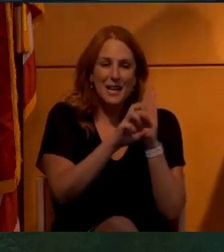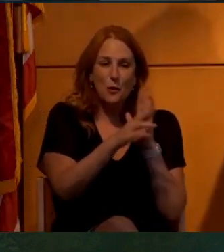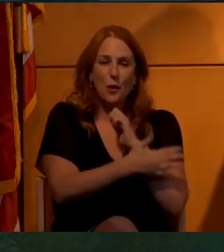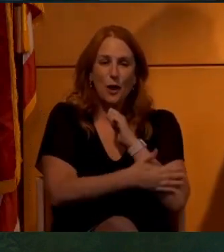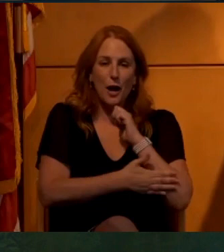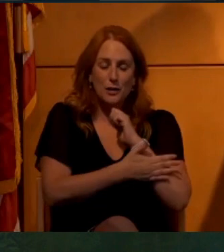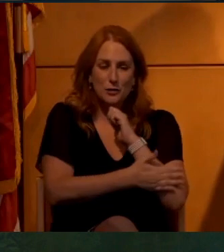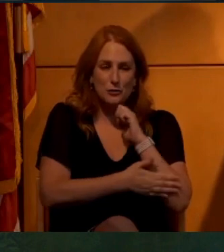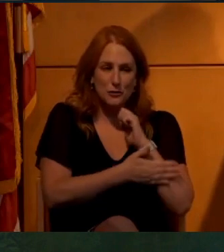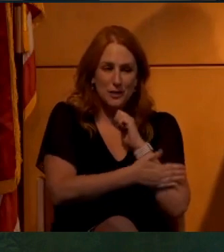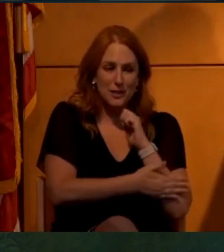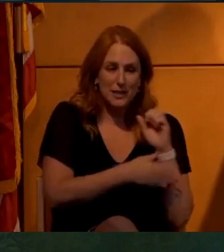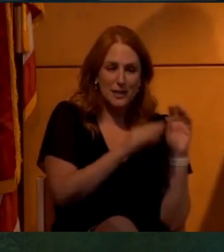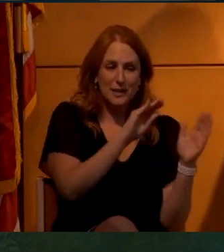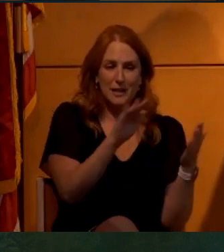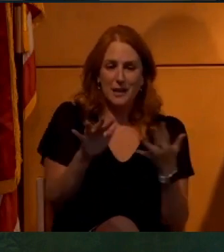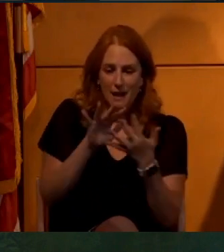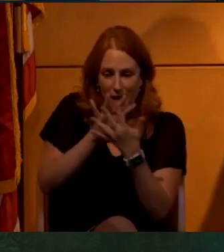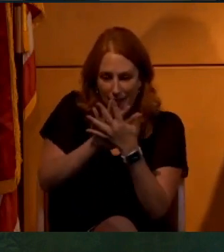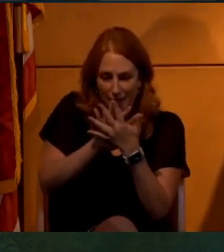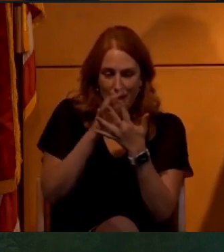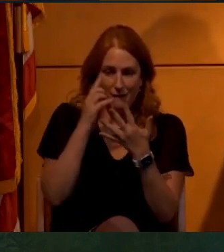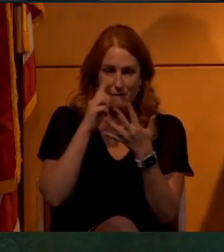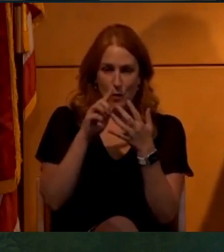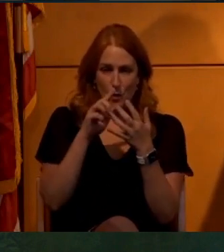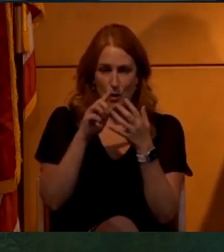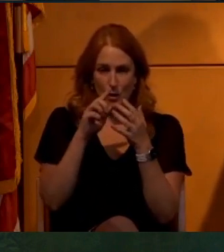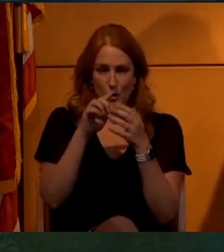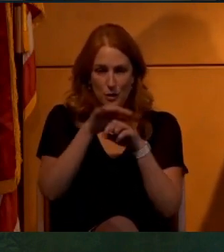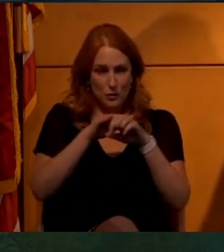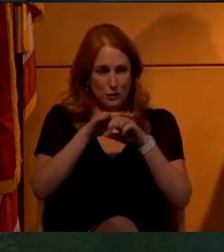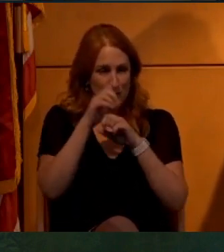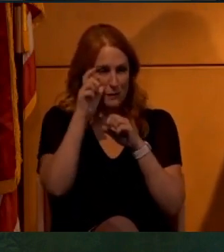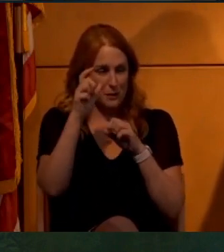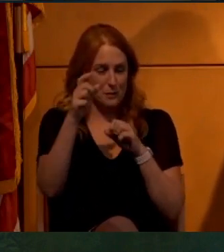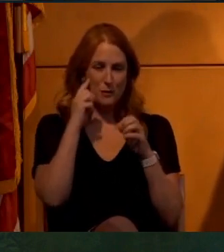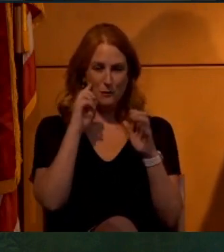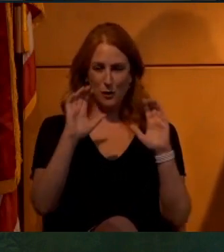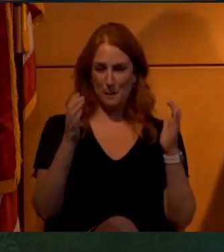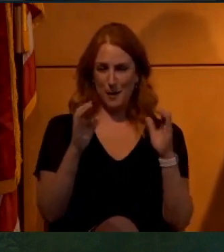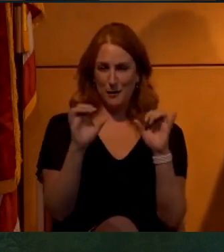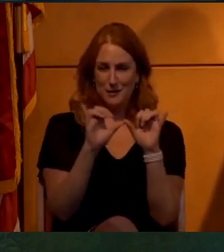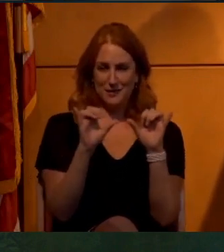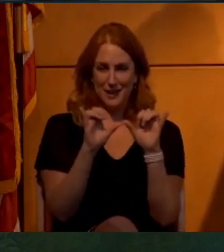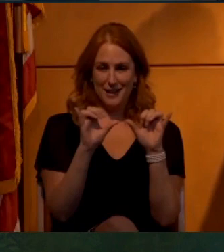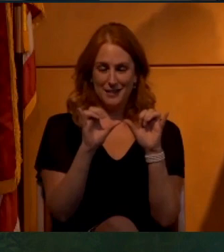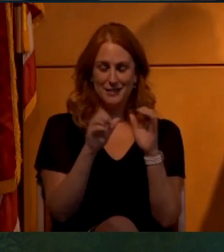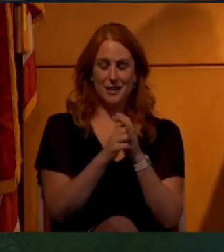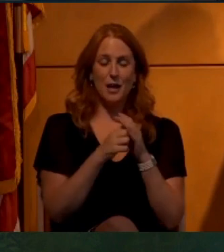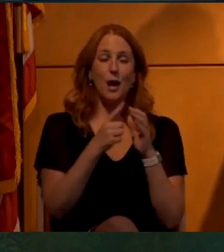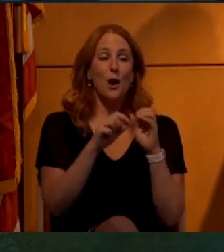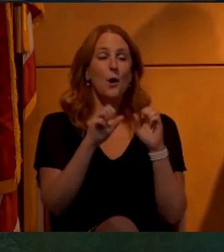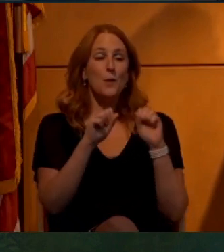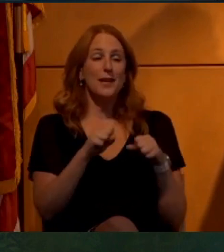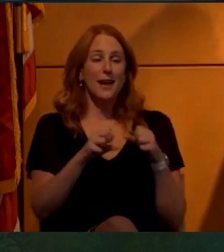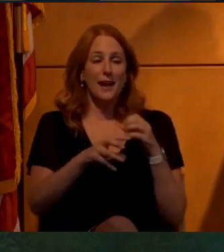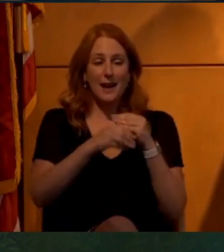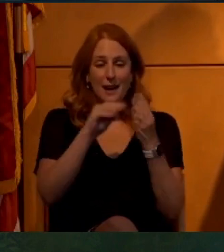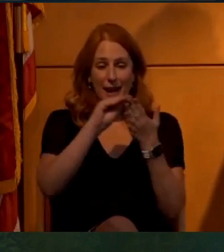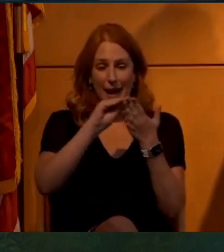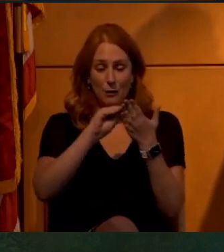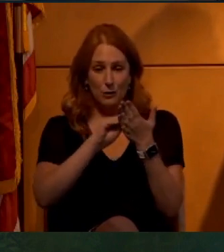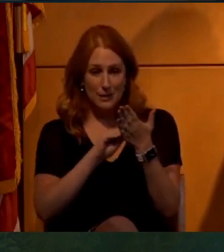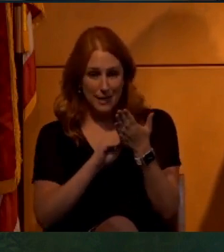country across the surface of the moon for size comparison. We have the ability to annotate maps that